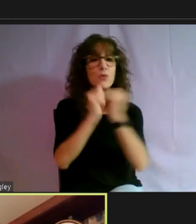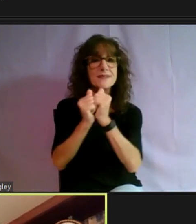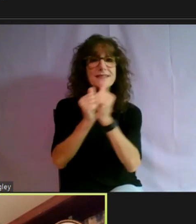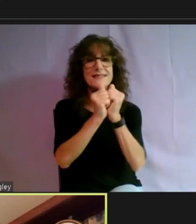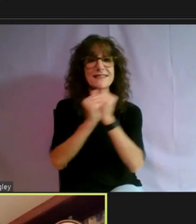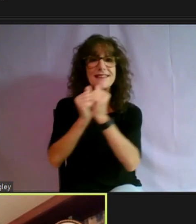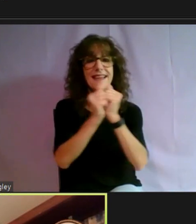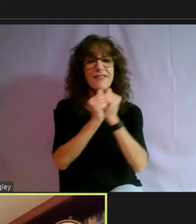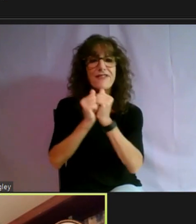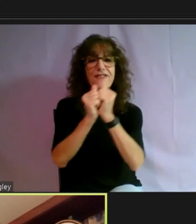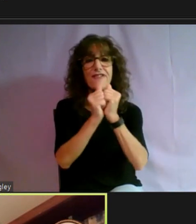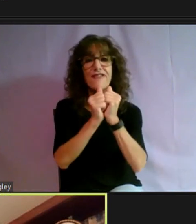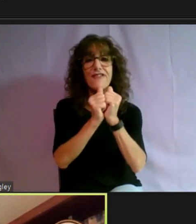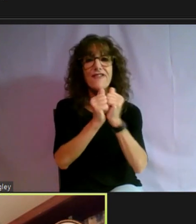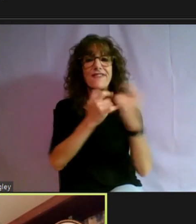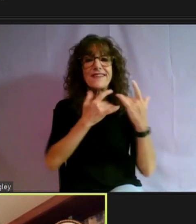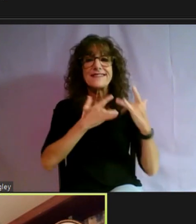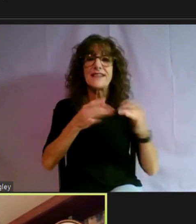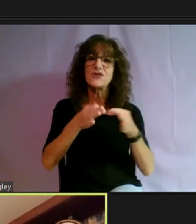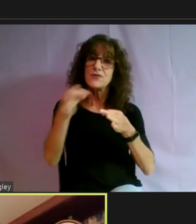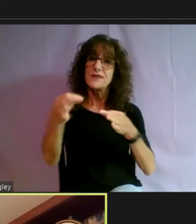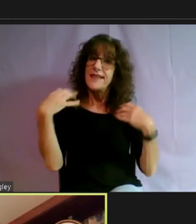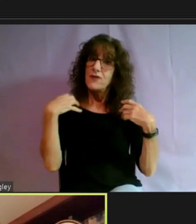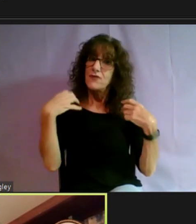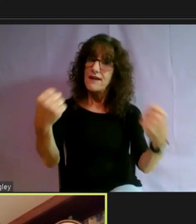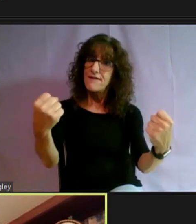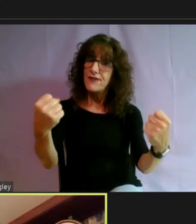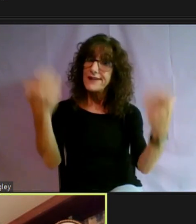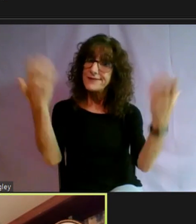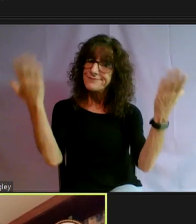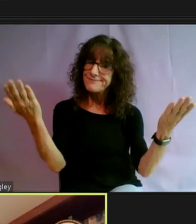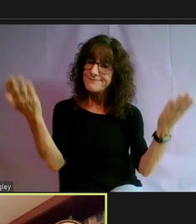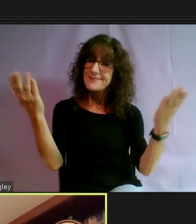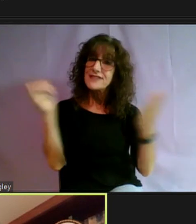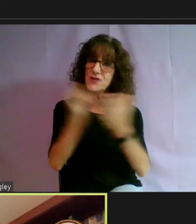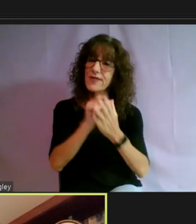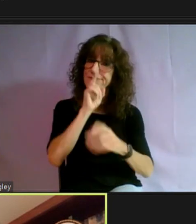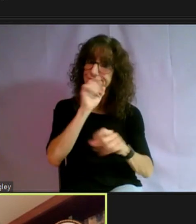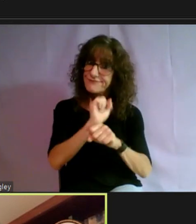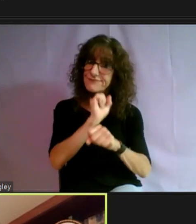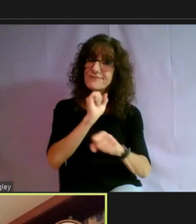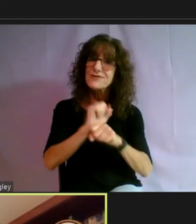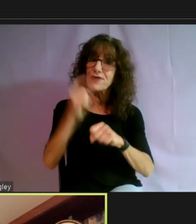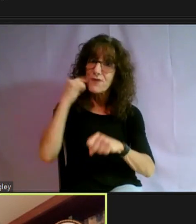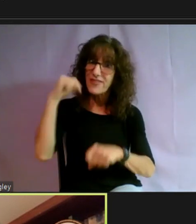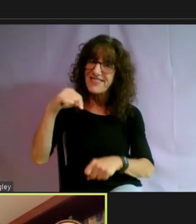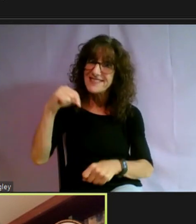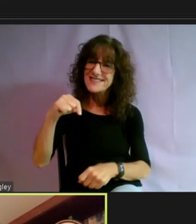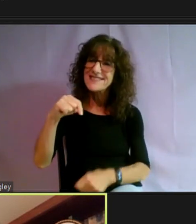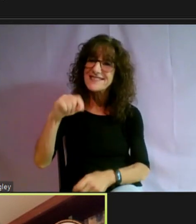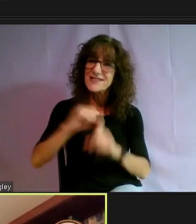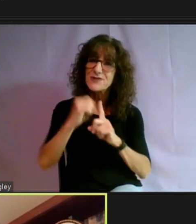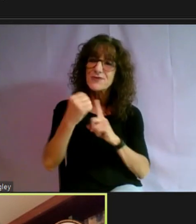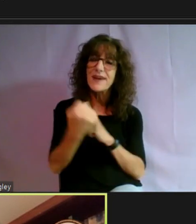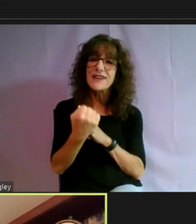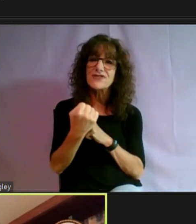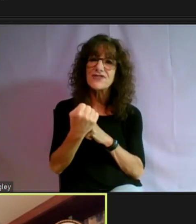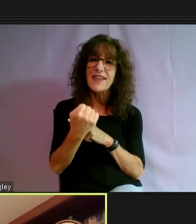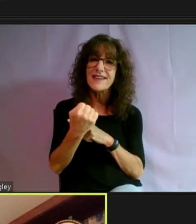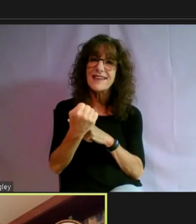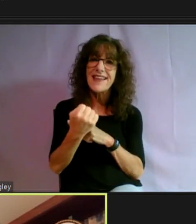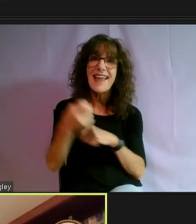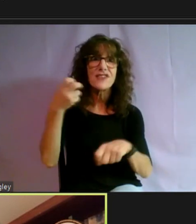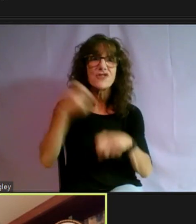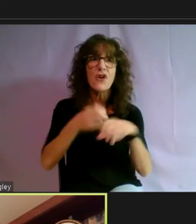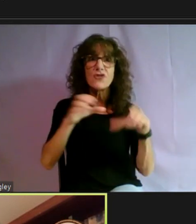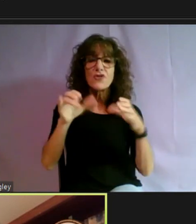to delay their recovery. So I think that's absolutely true in this case. And it's hard to